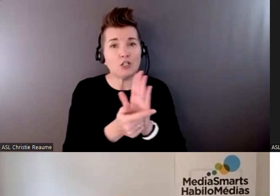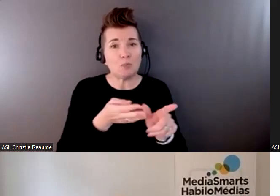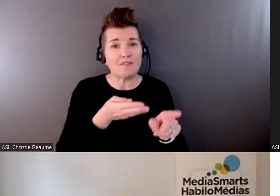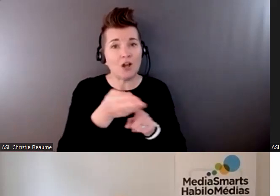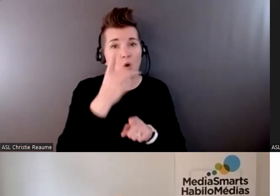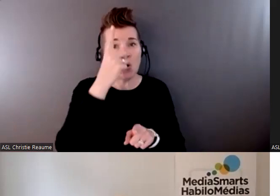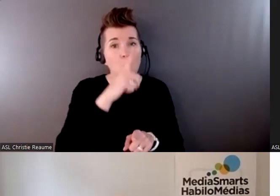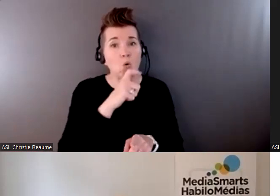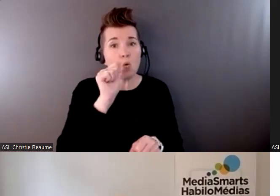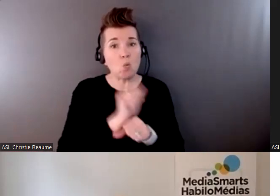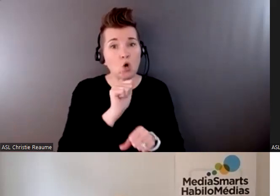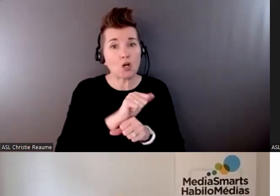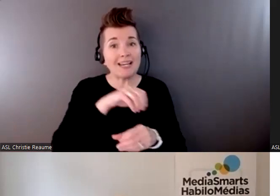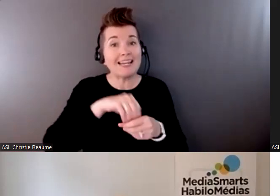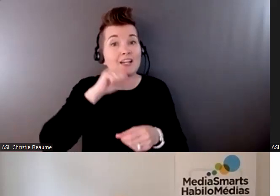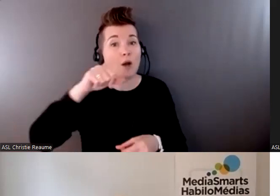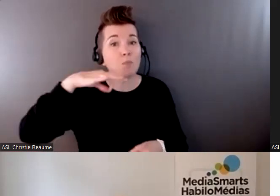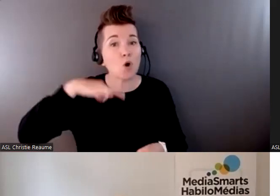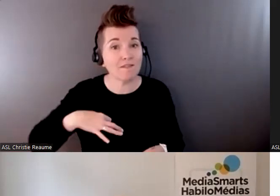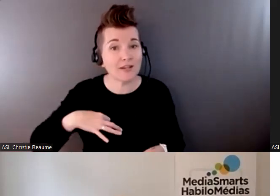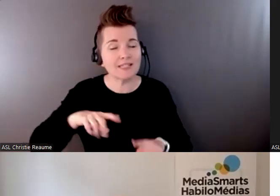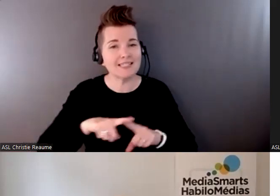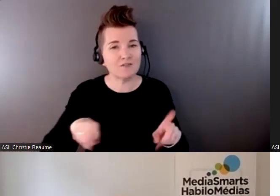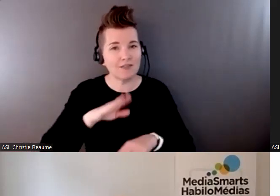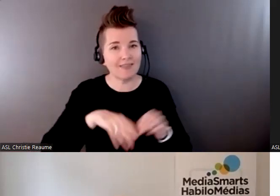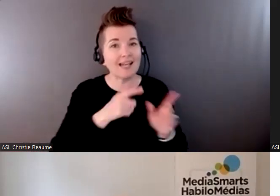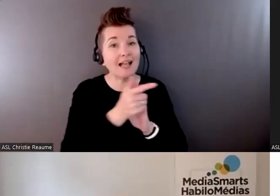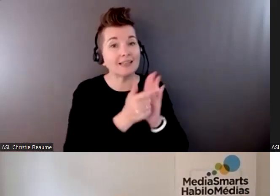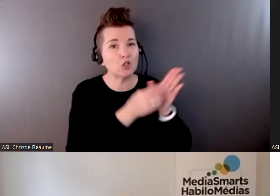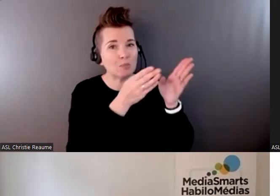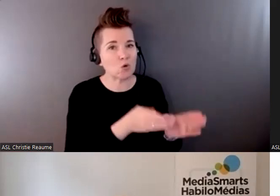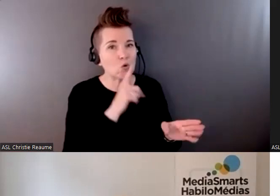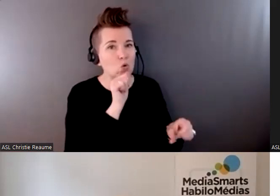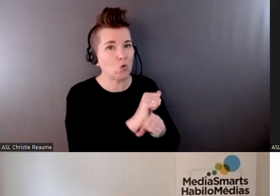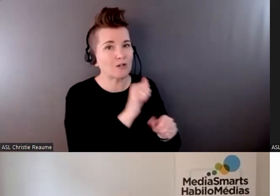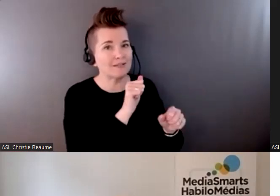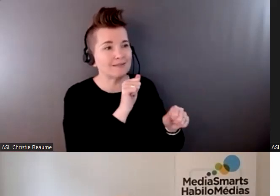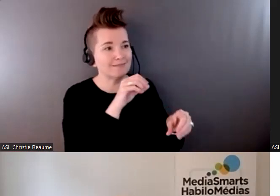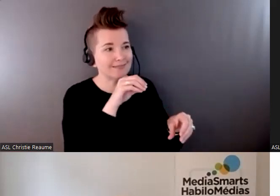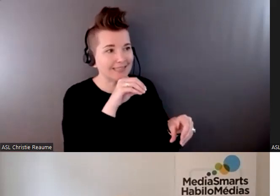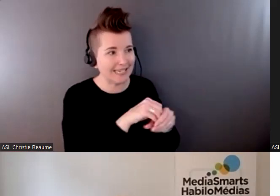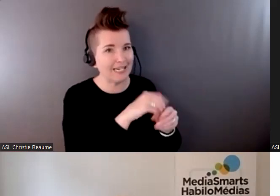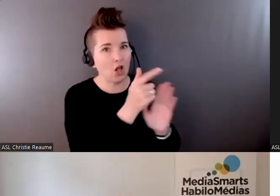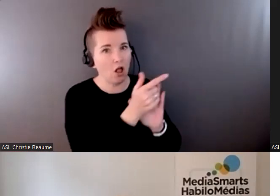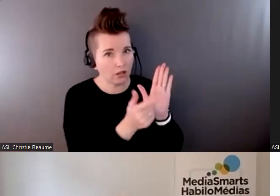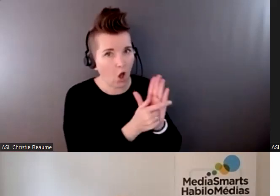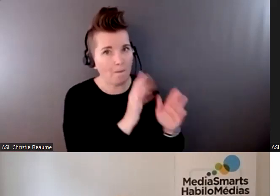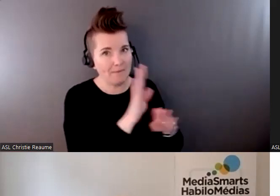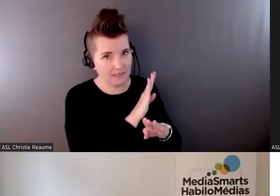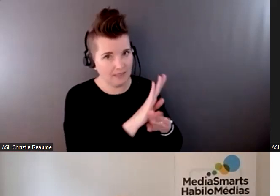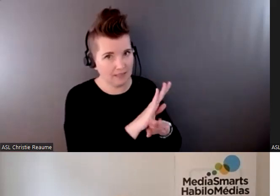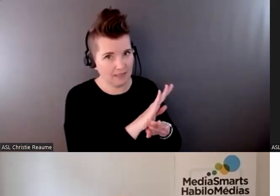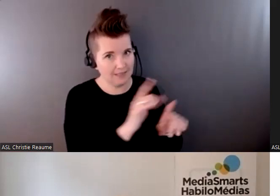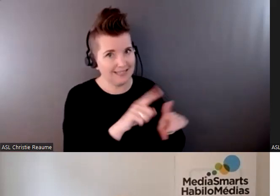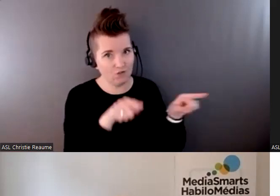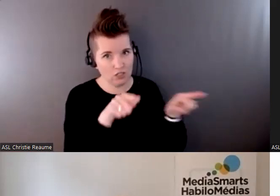which would be very different than a legal professional who maybe has a larger law practice um so I would say for the one